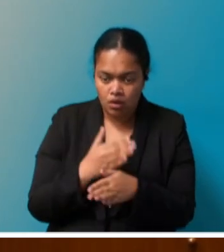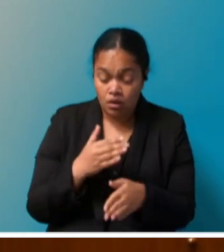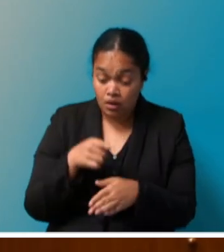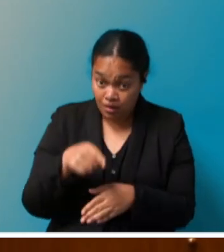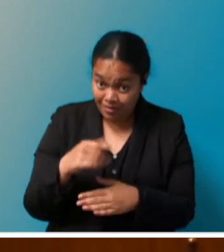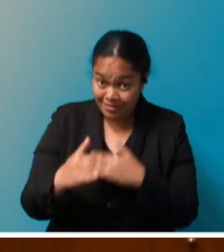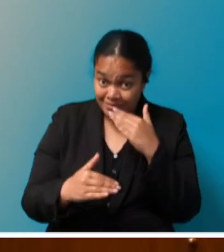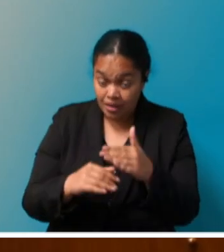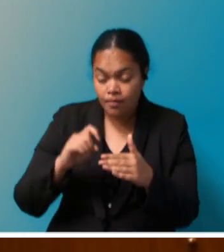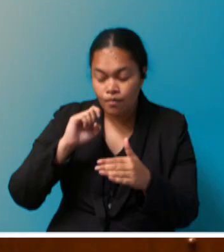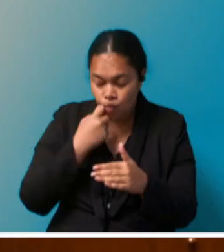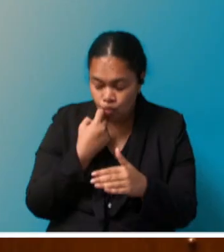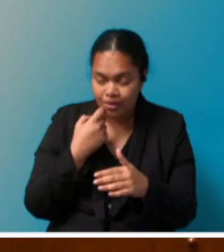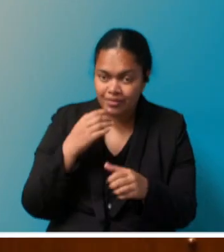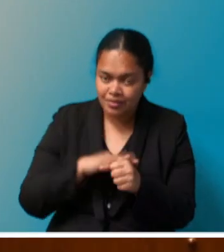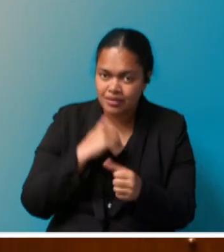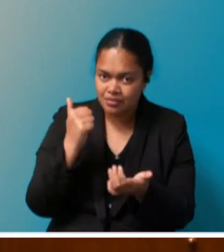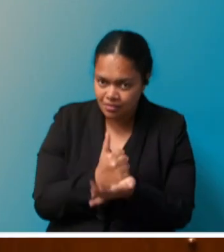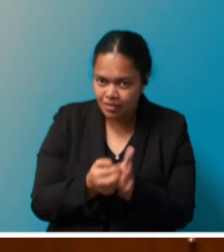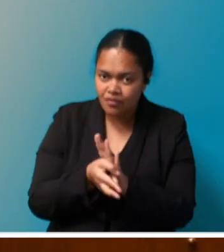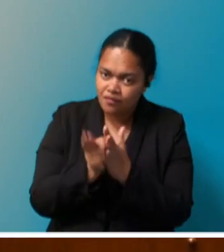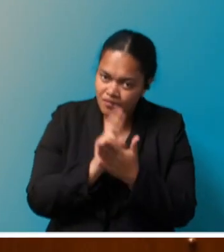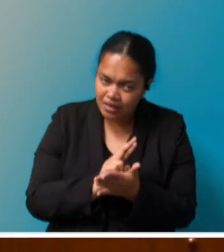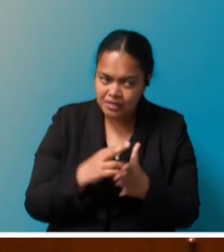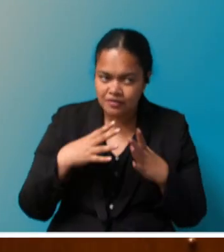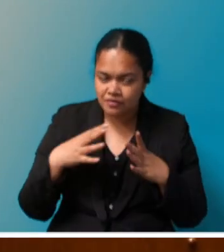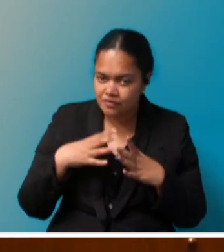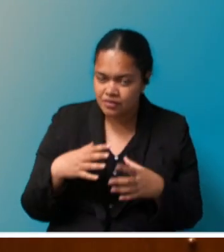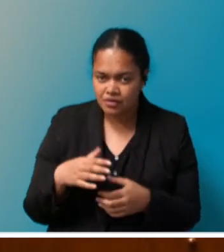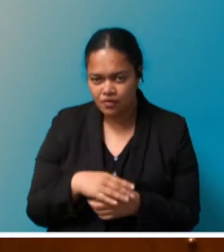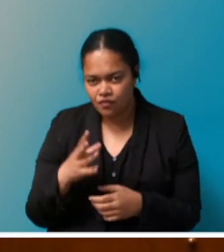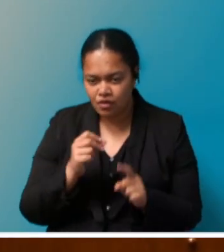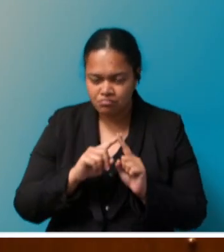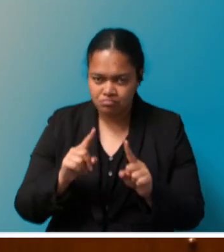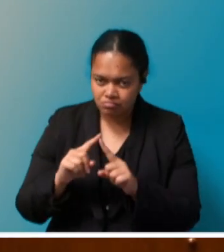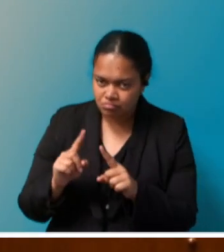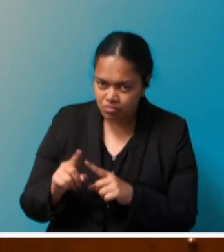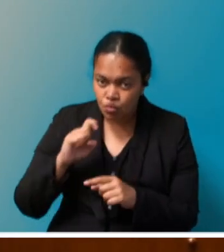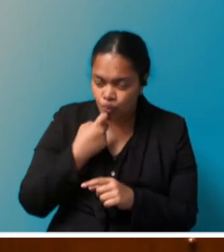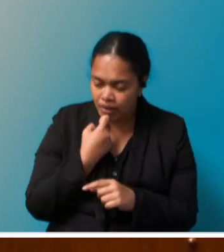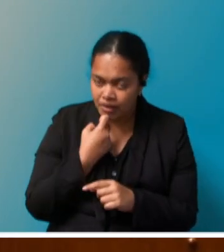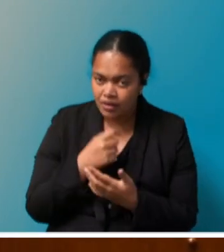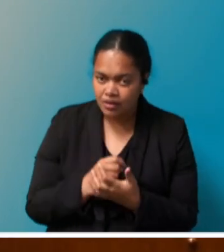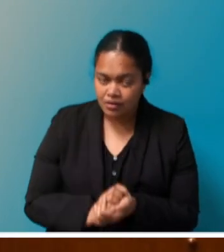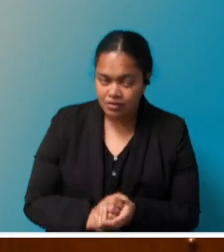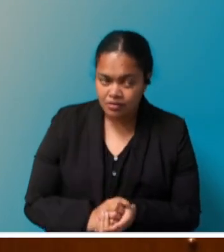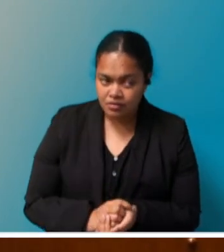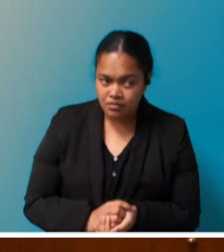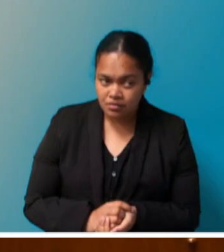the revised general orders are free from any legal deficiencies that could potentially undermine